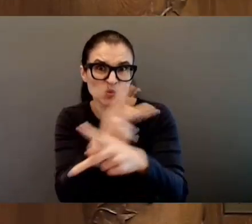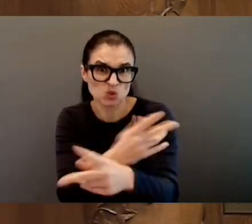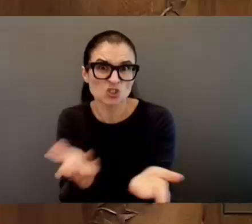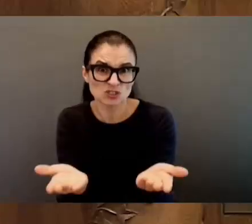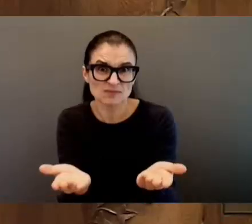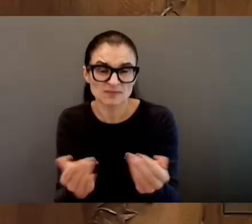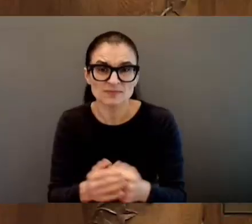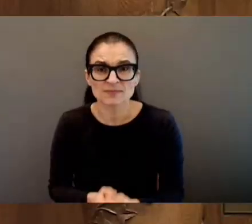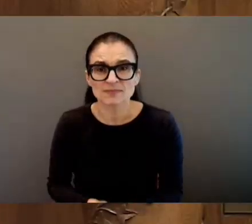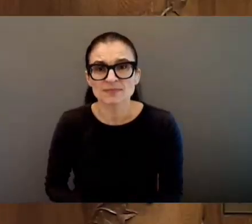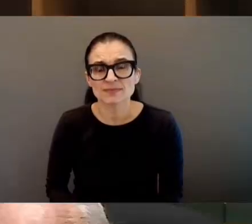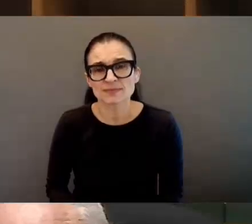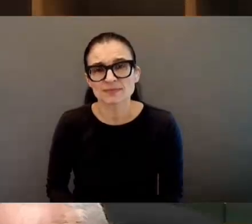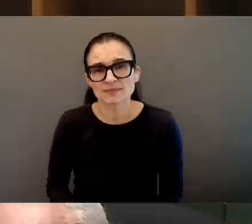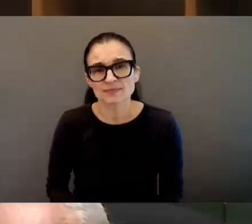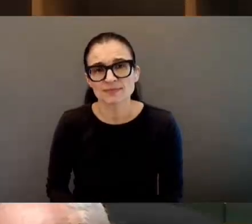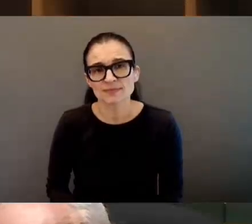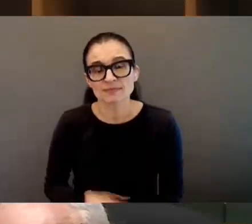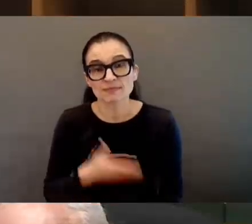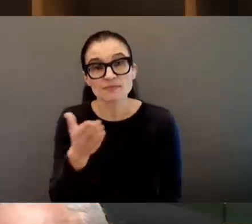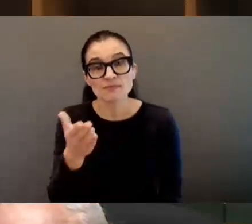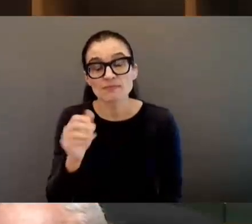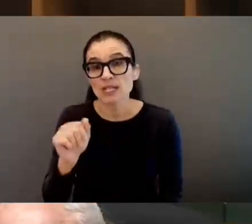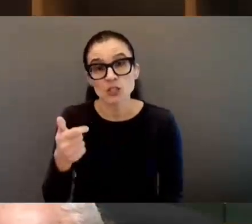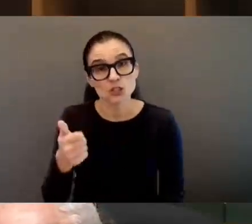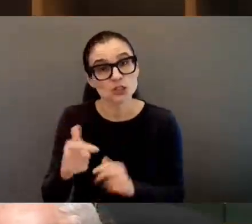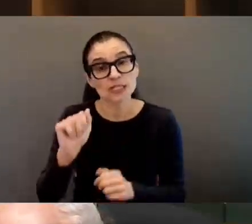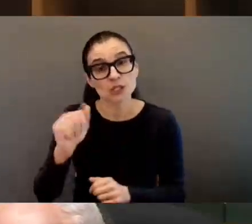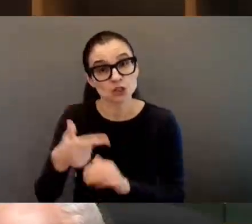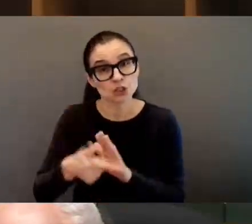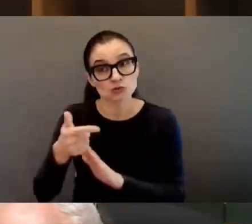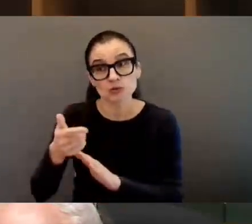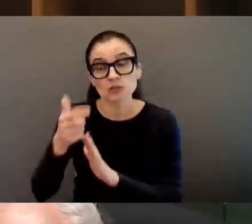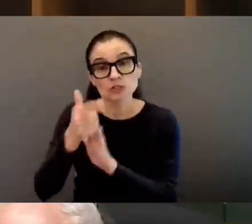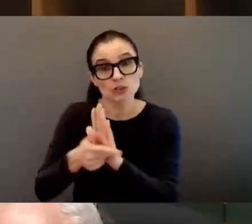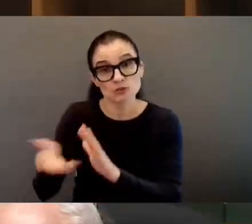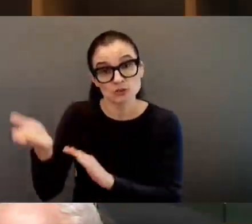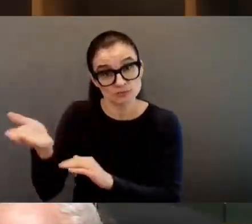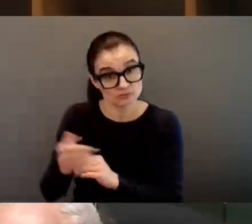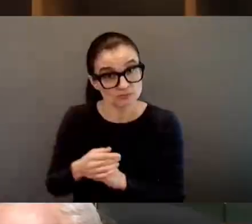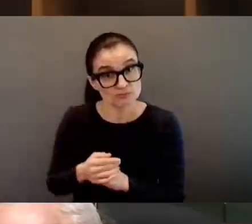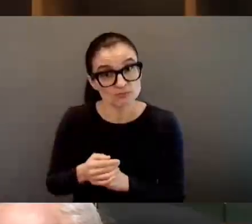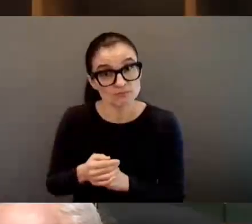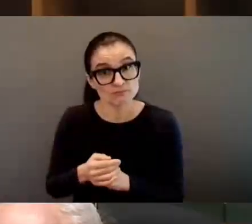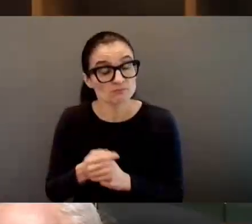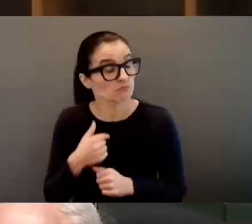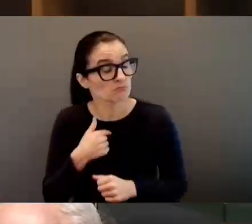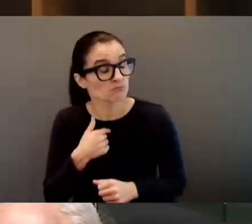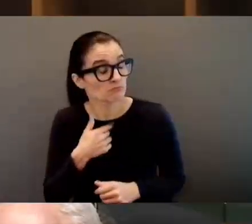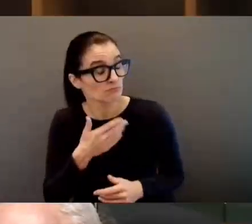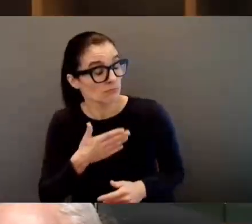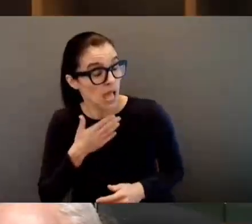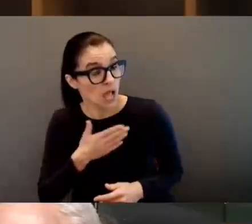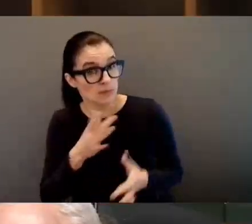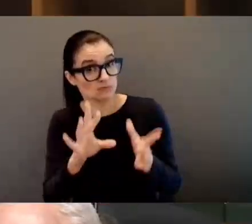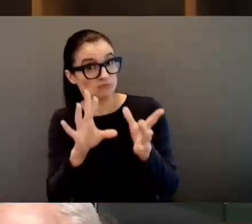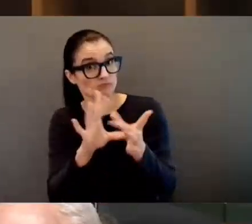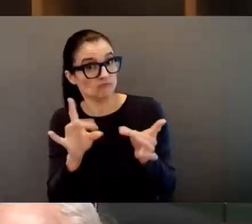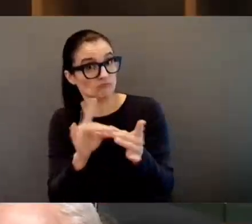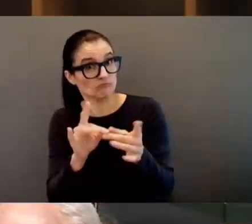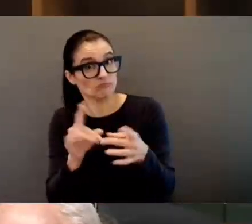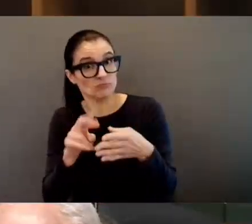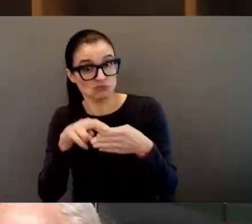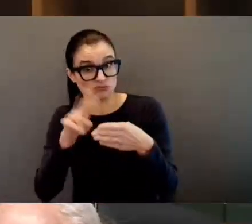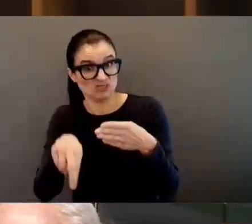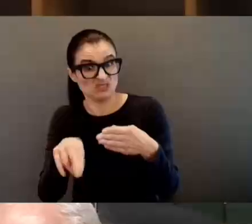Attorney General. Thank you, Mr. Speaker. I'm happy to talk about results. The results that we're showing for British Columbia is on a very important